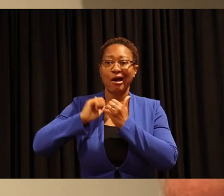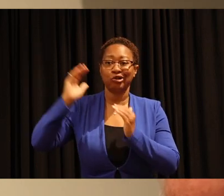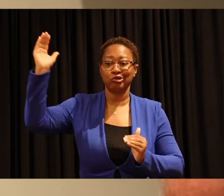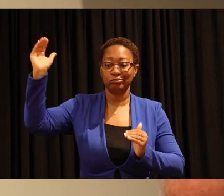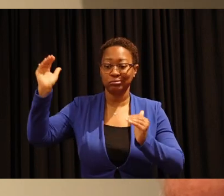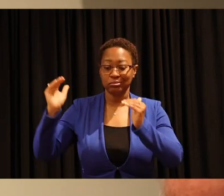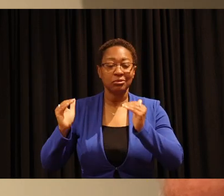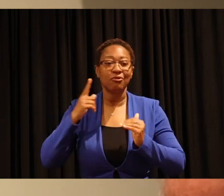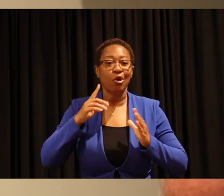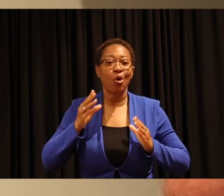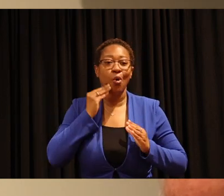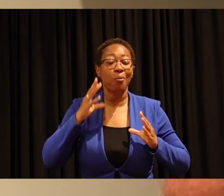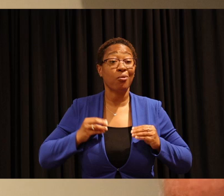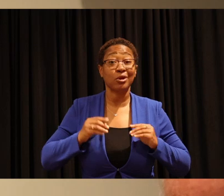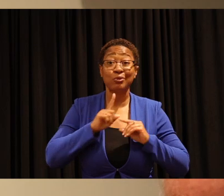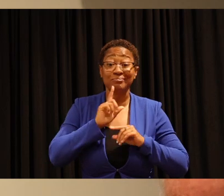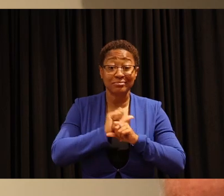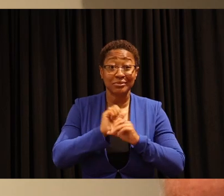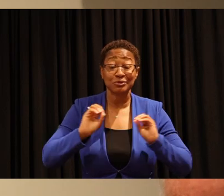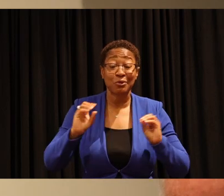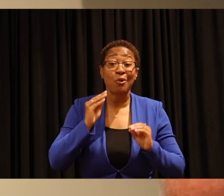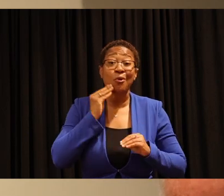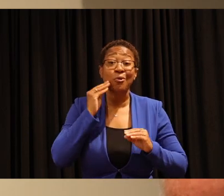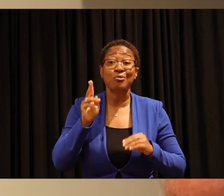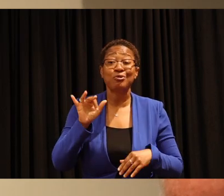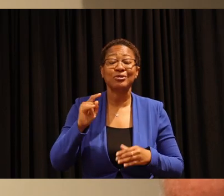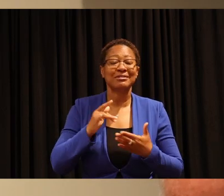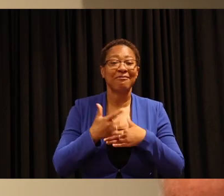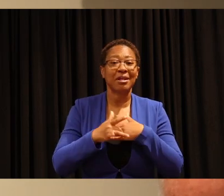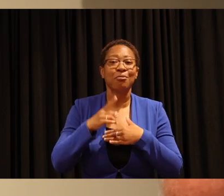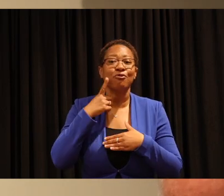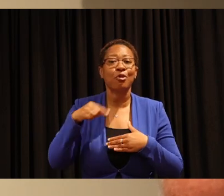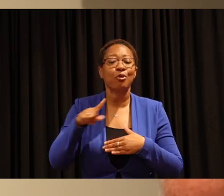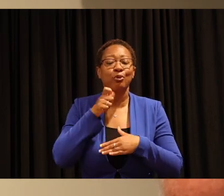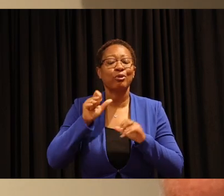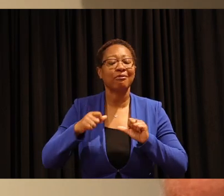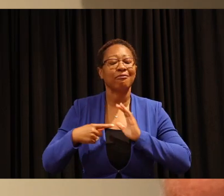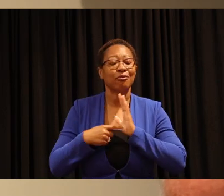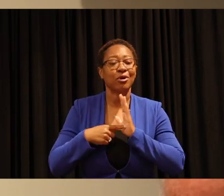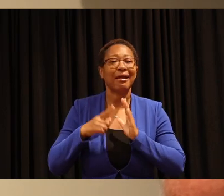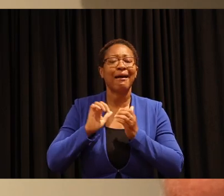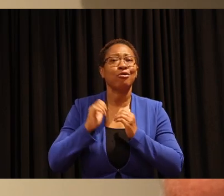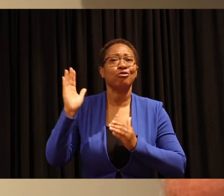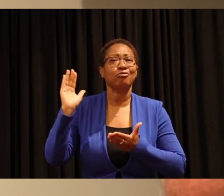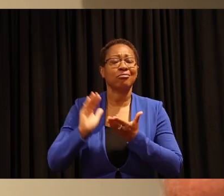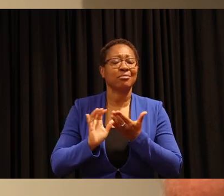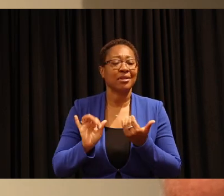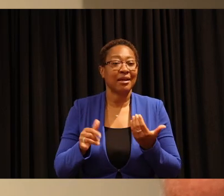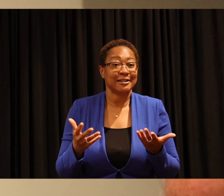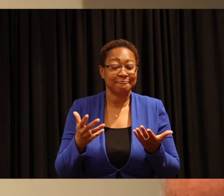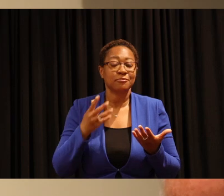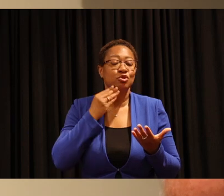of home ownership when there are no housing units available and you can't close that gap between home